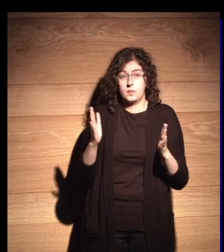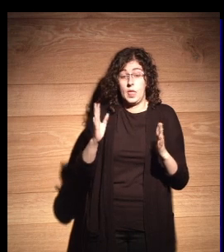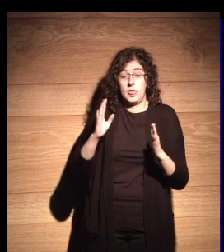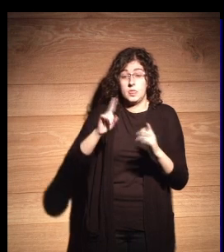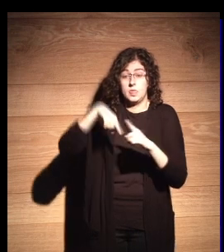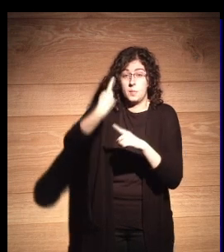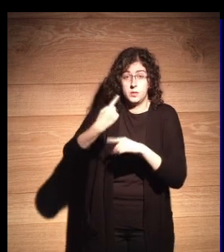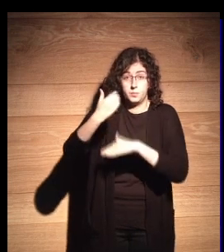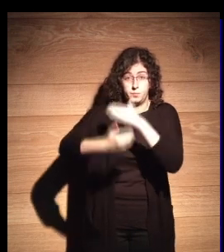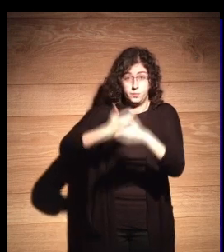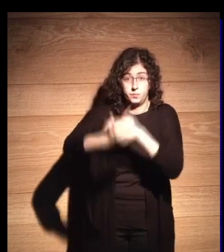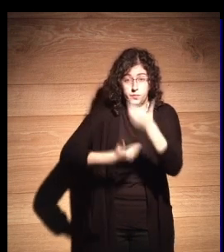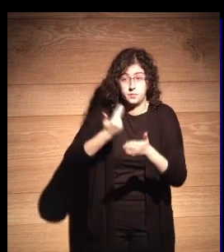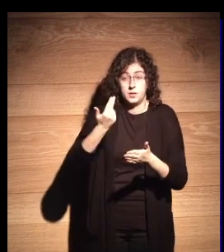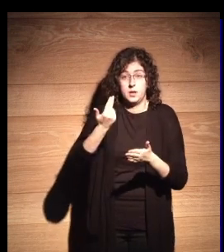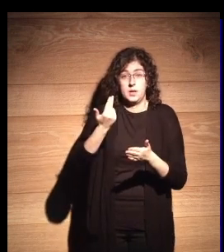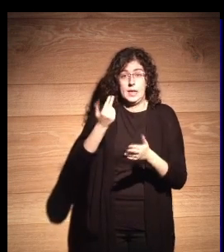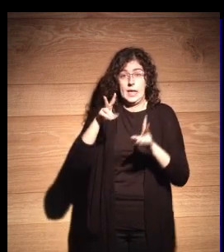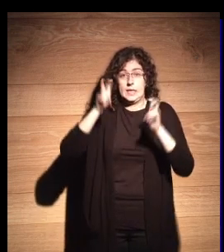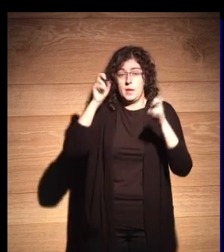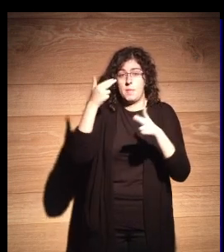and foreign